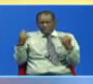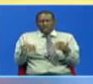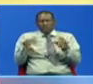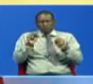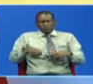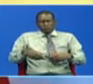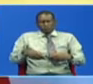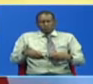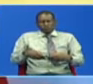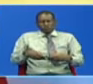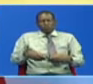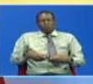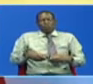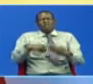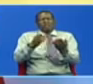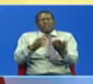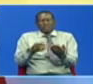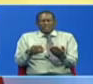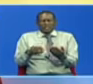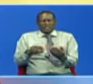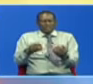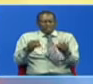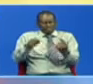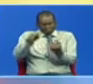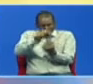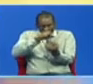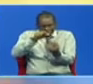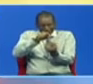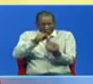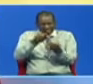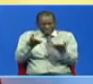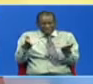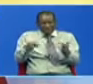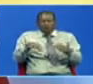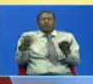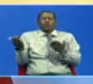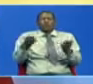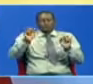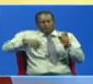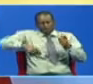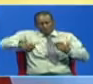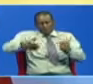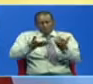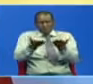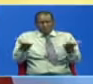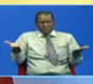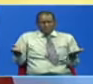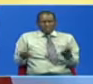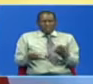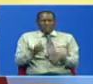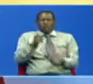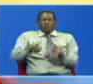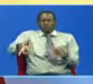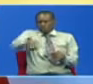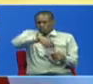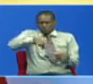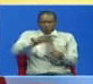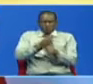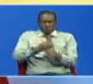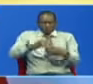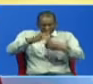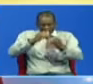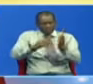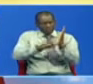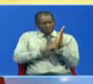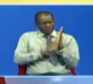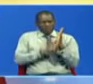the specifications or the sources of the items that we use. In testing, for